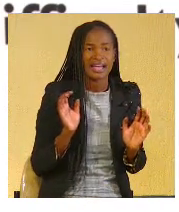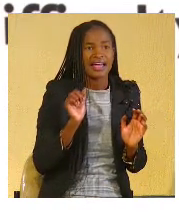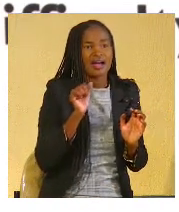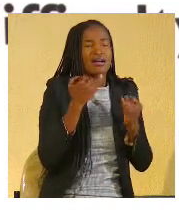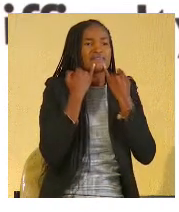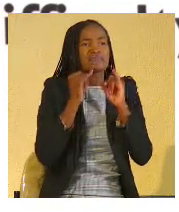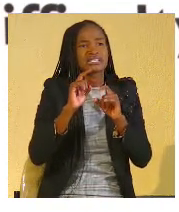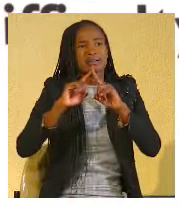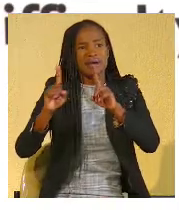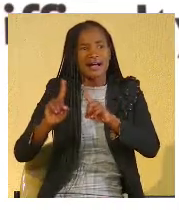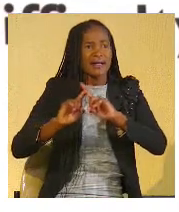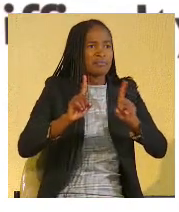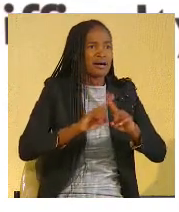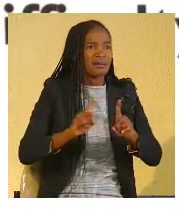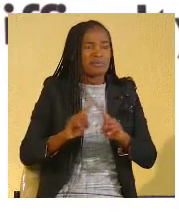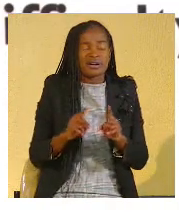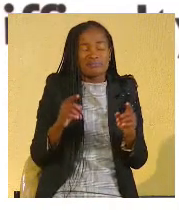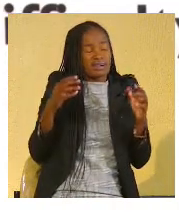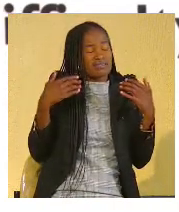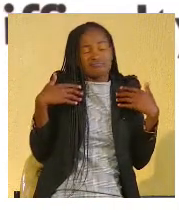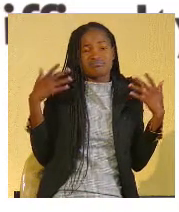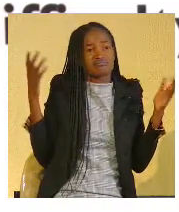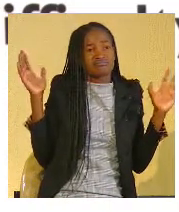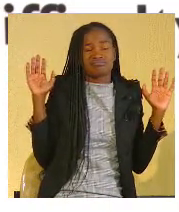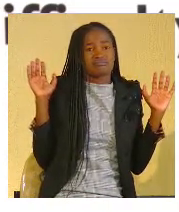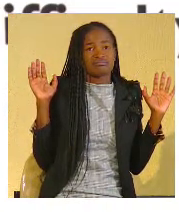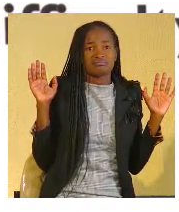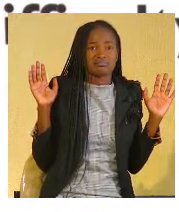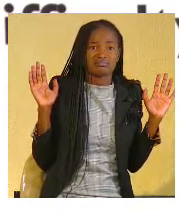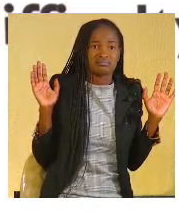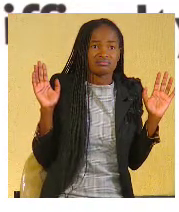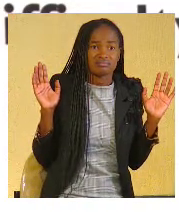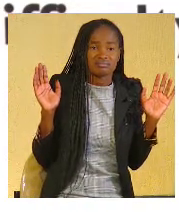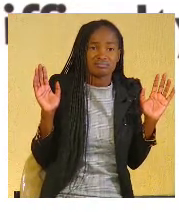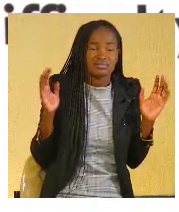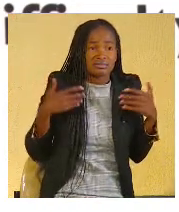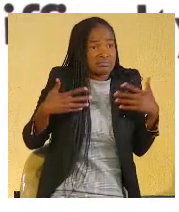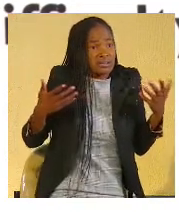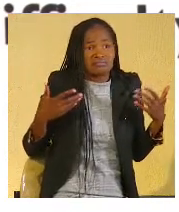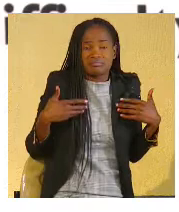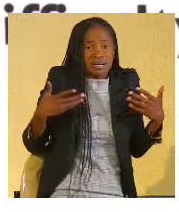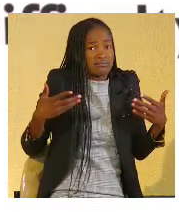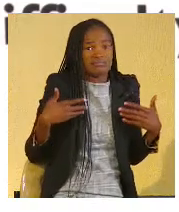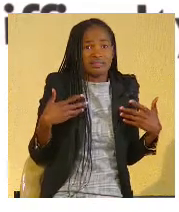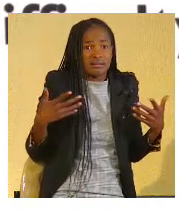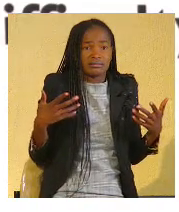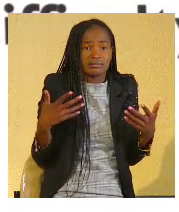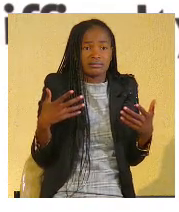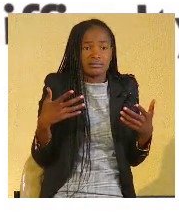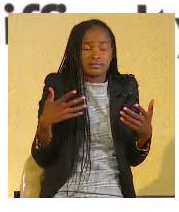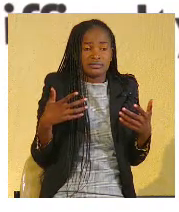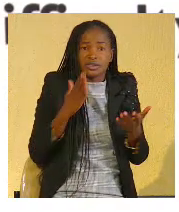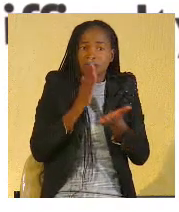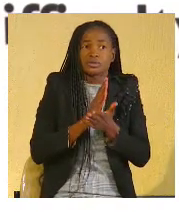other sources are not authentic, and they should be treated as such,